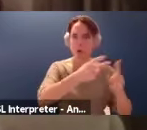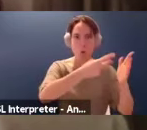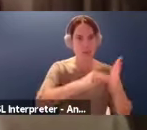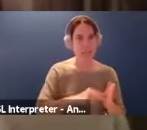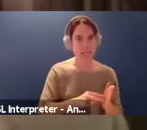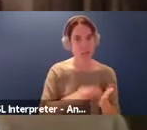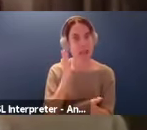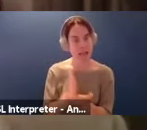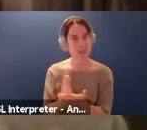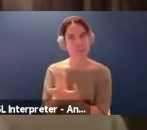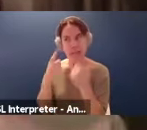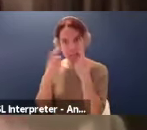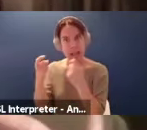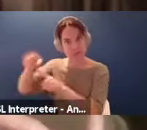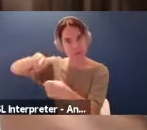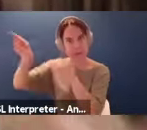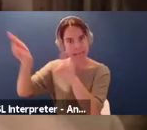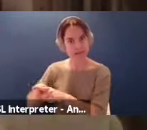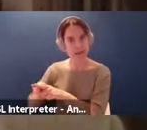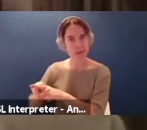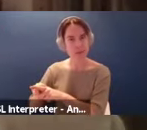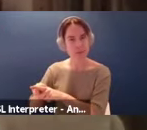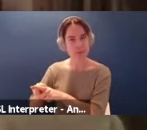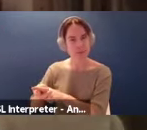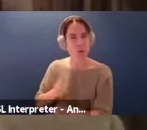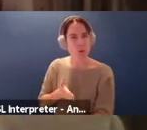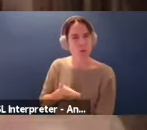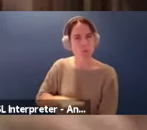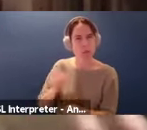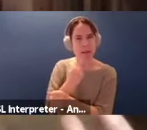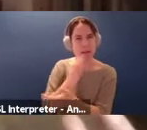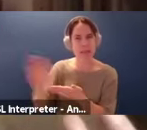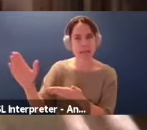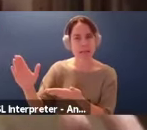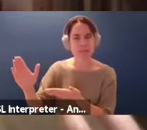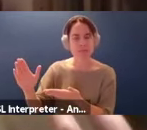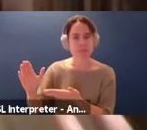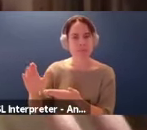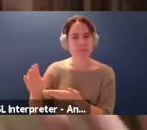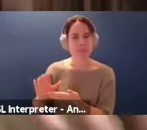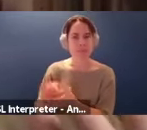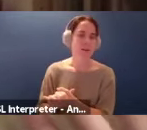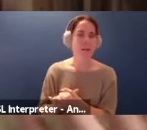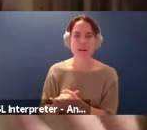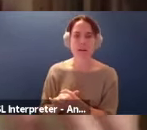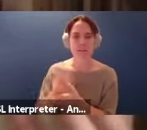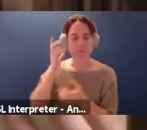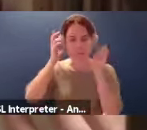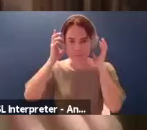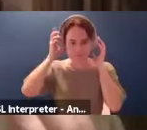i i personally think for instance i thought what's the name ratna dharani's first uh um